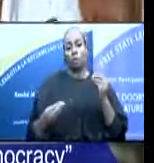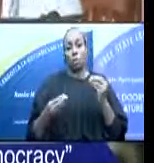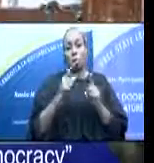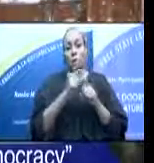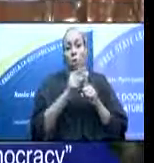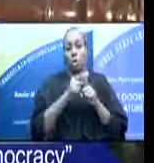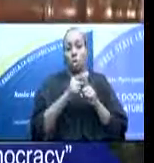just said.